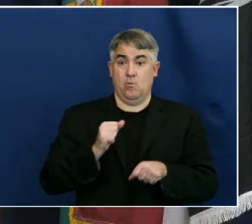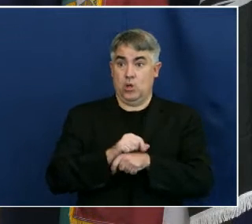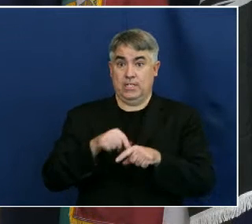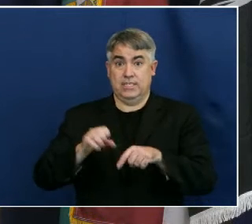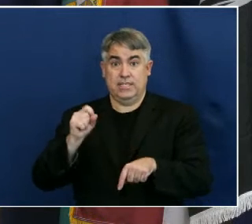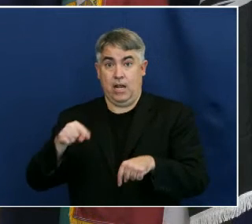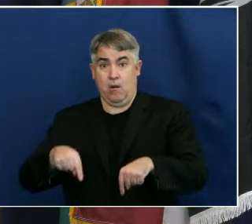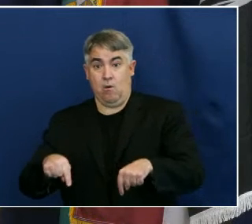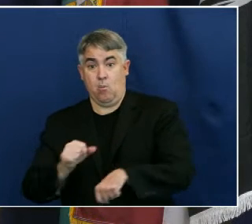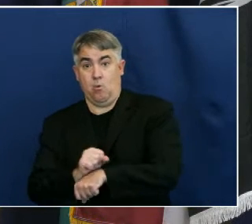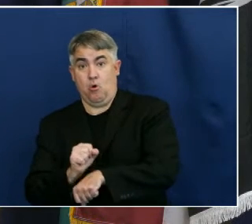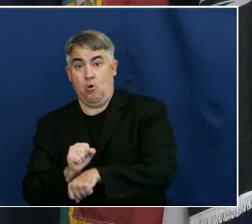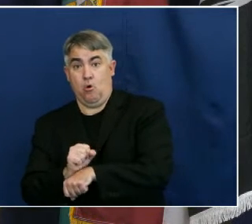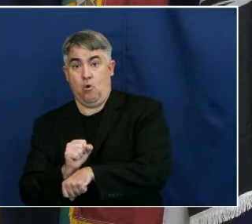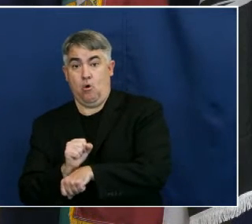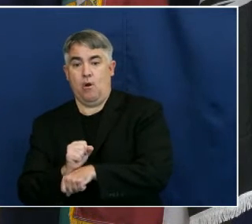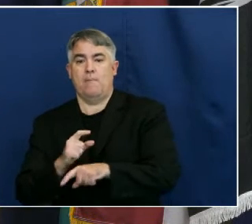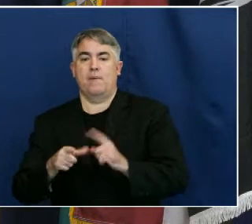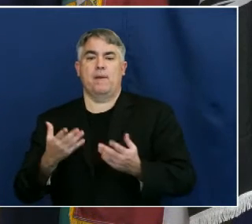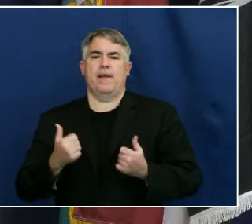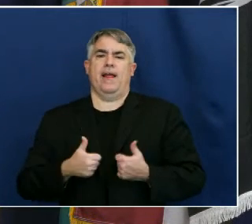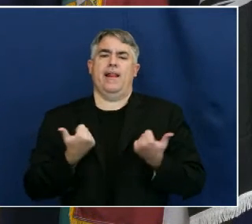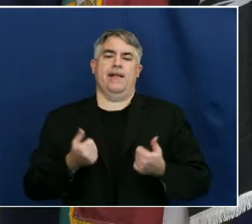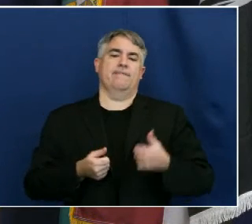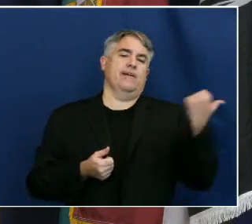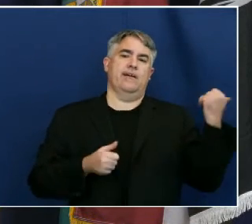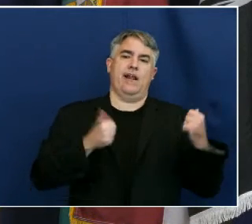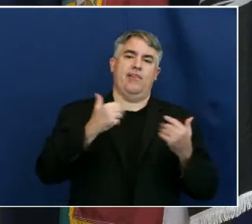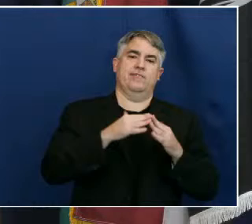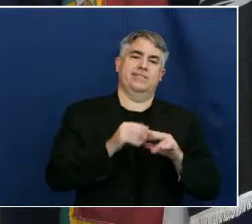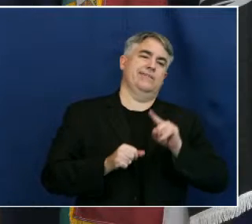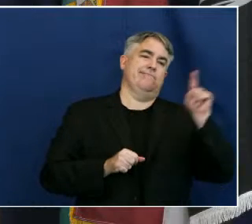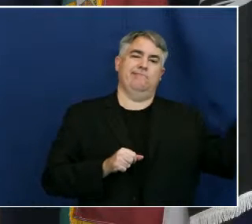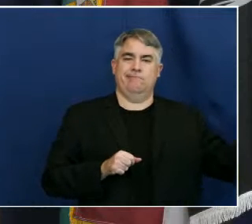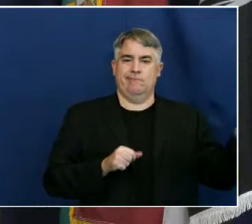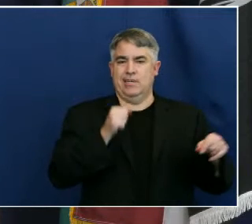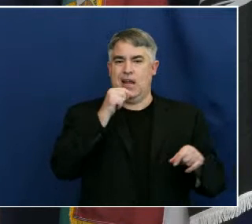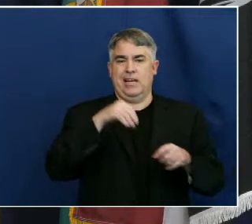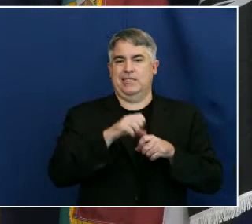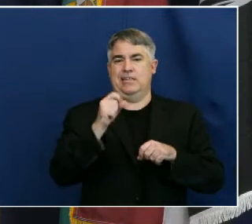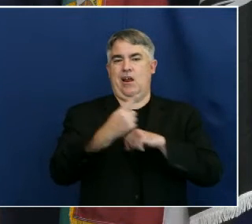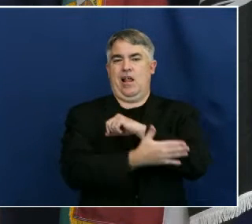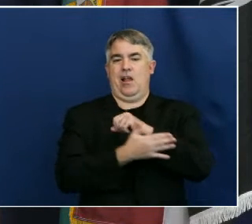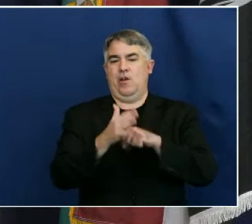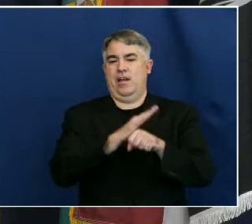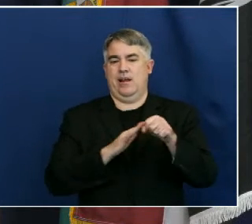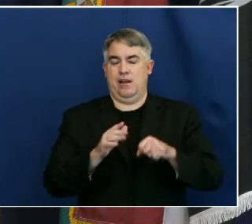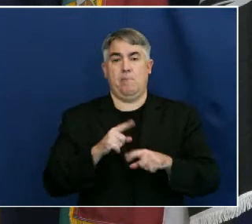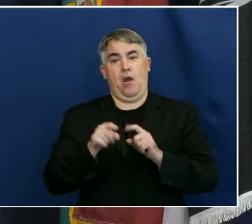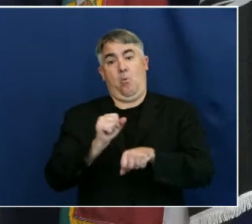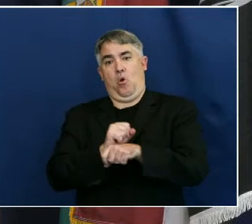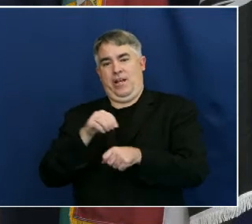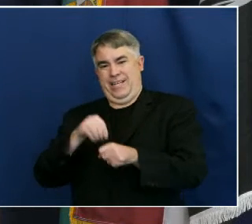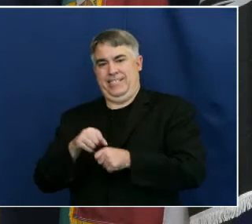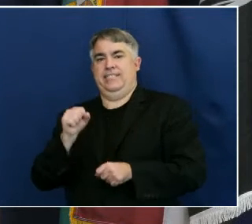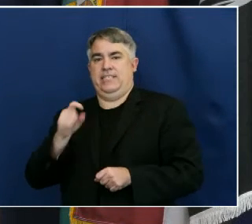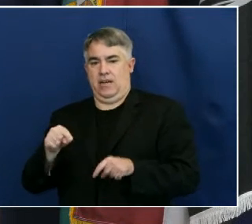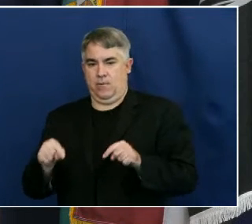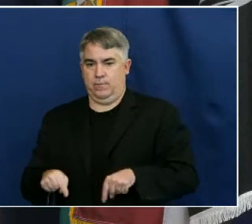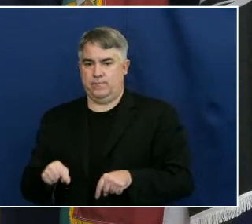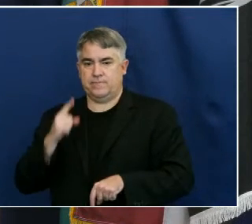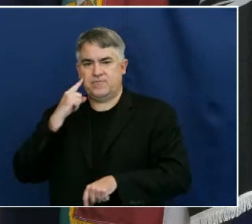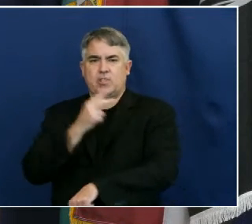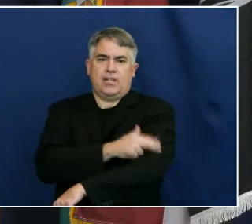residence might be in some other location. You also could have someone who works in San Diego every single day at a long-term care facility or at a